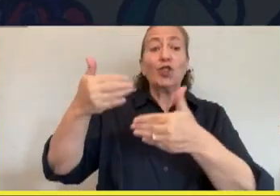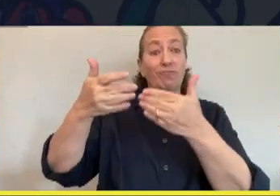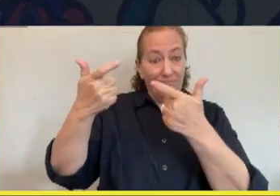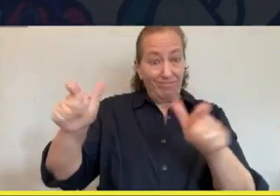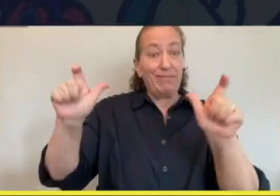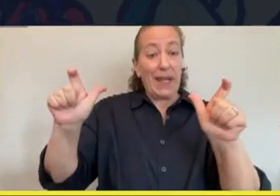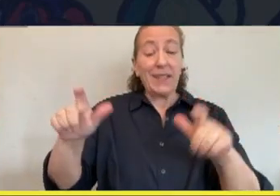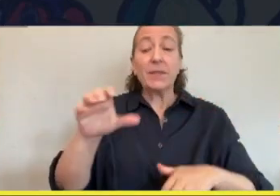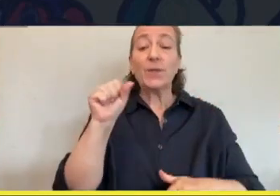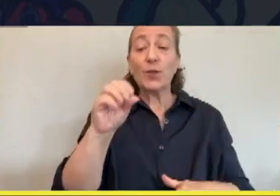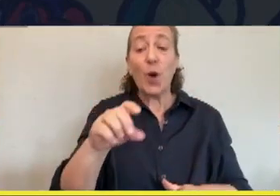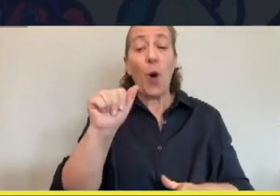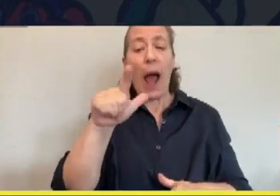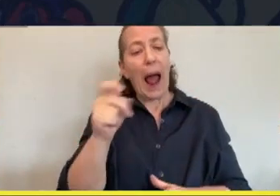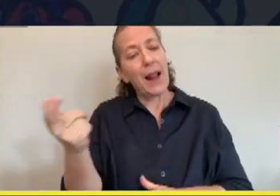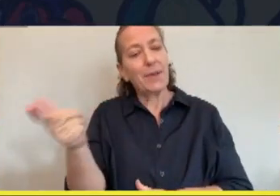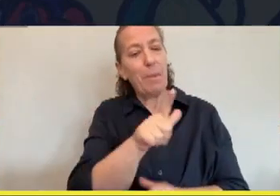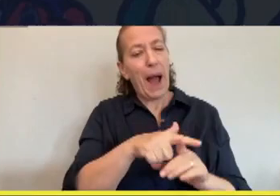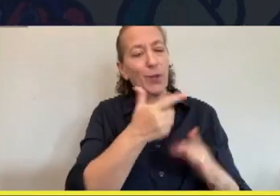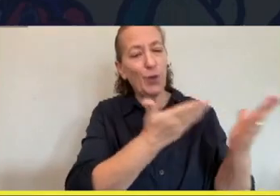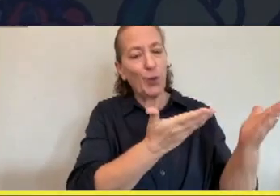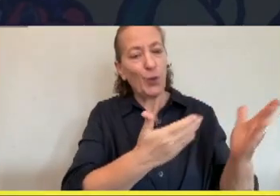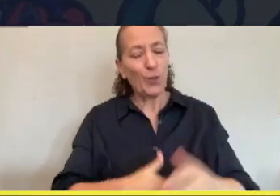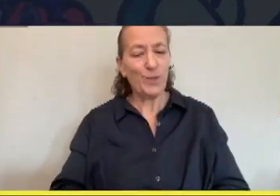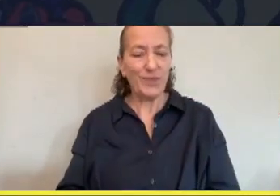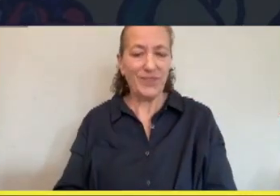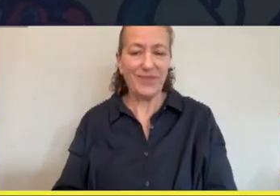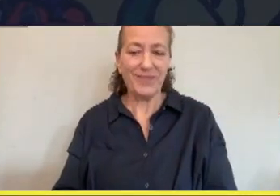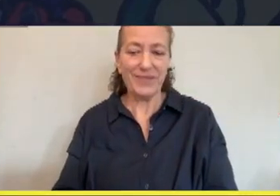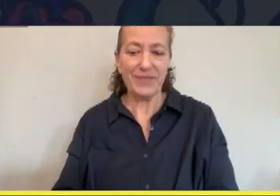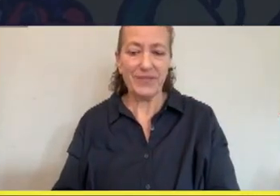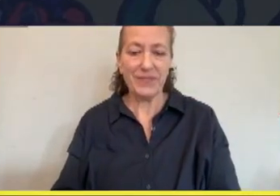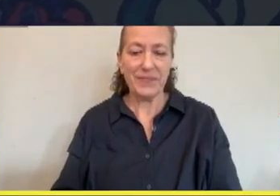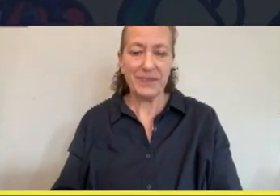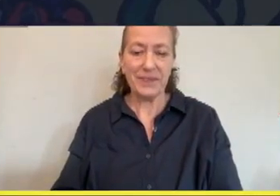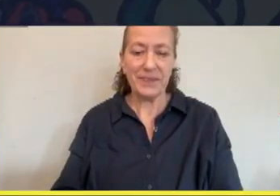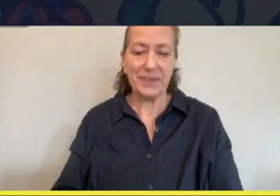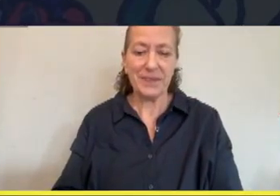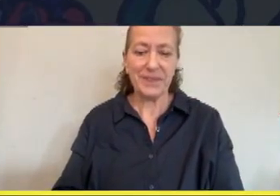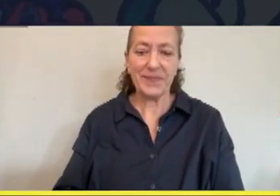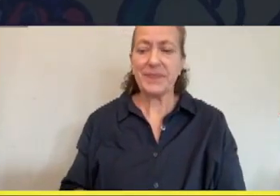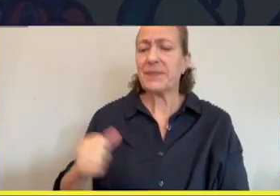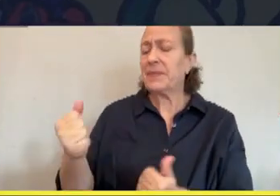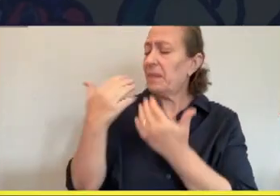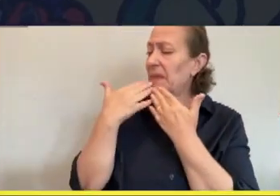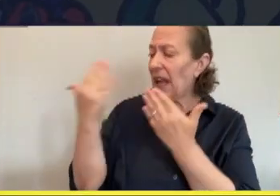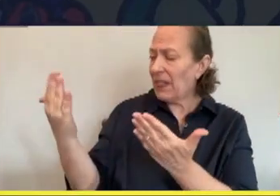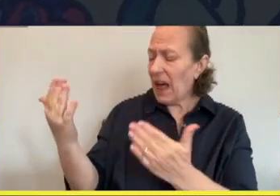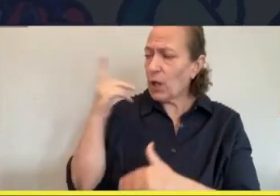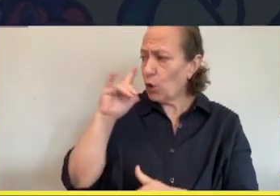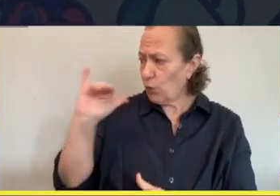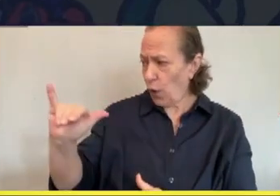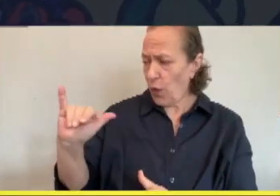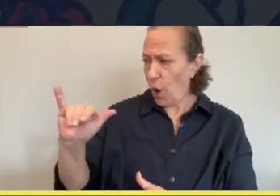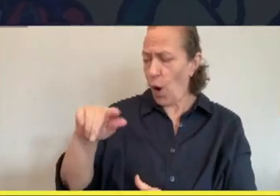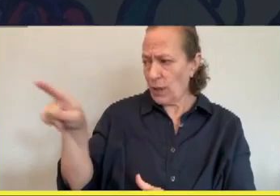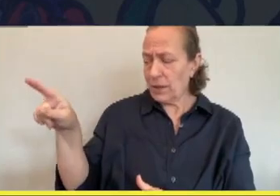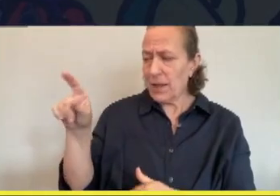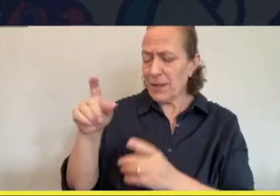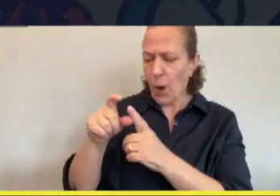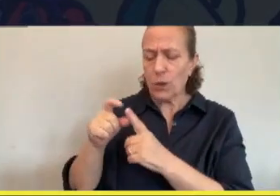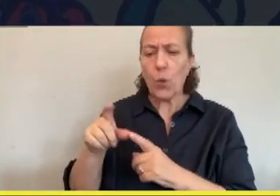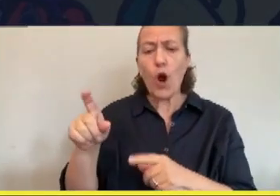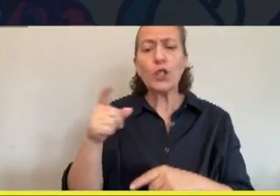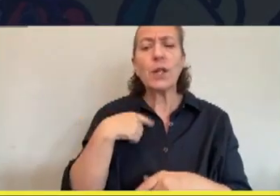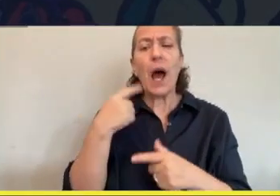I'll toss it back to you. Thank you, Rich, for those words. And I am told we now have